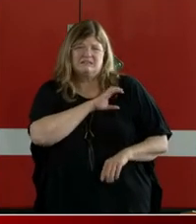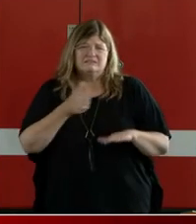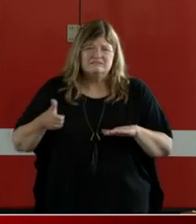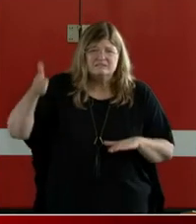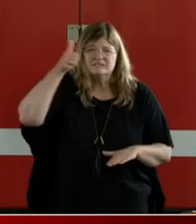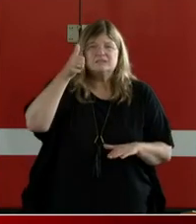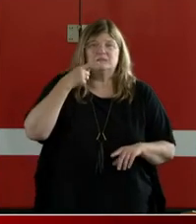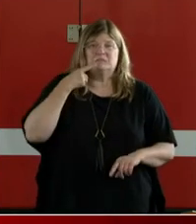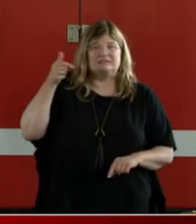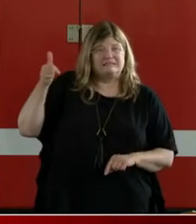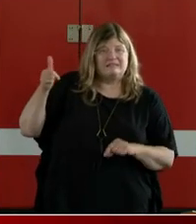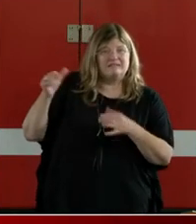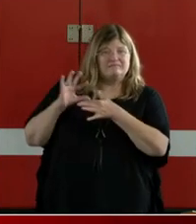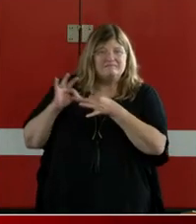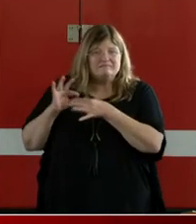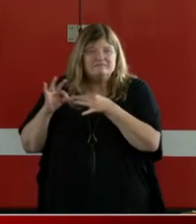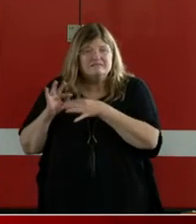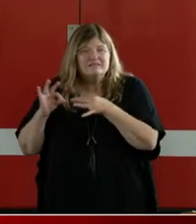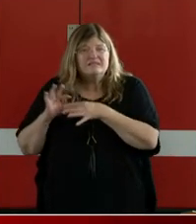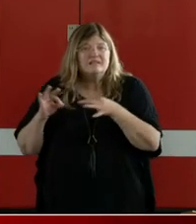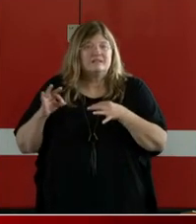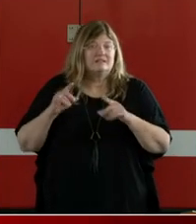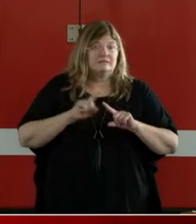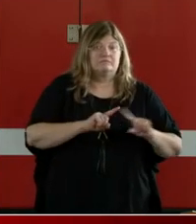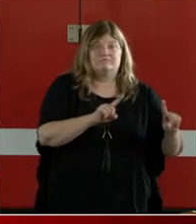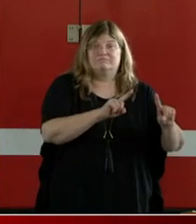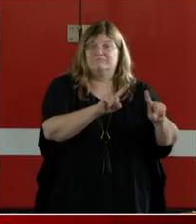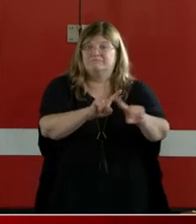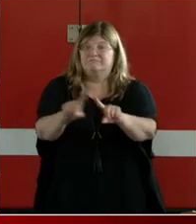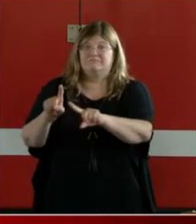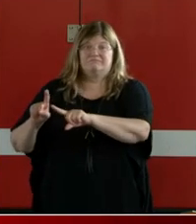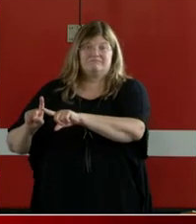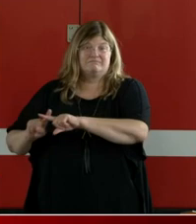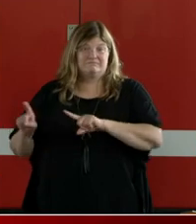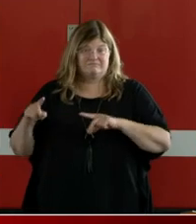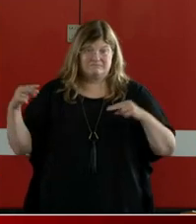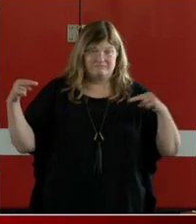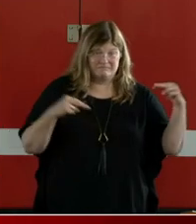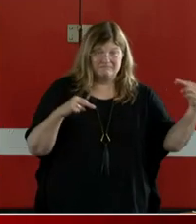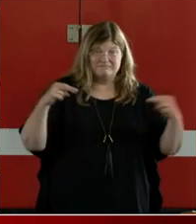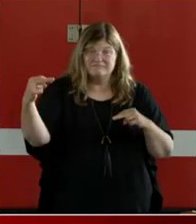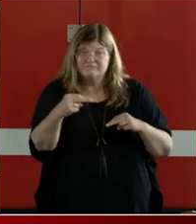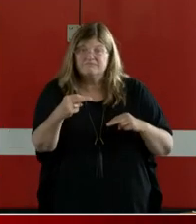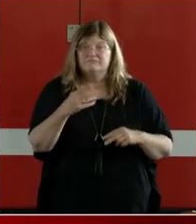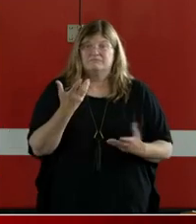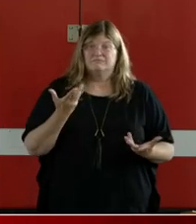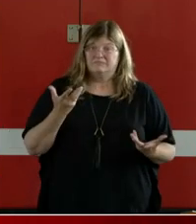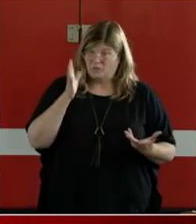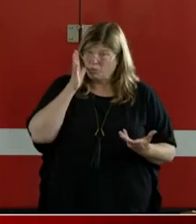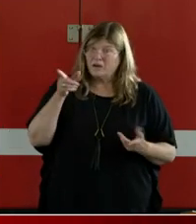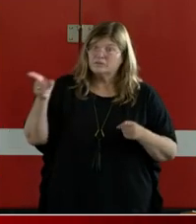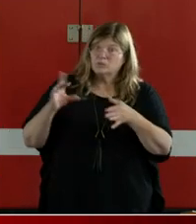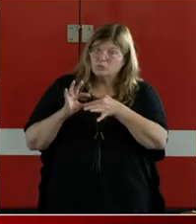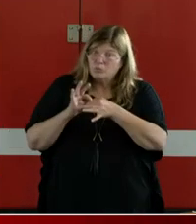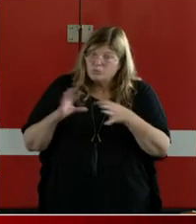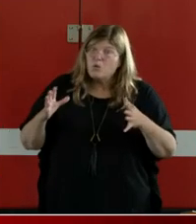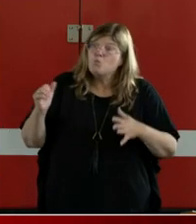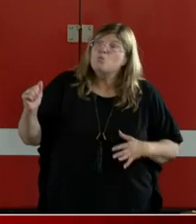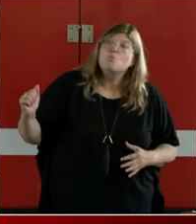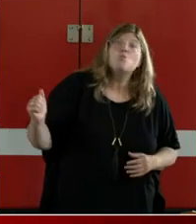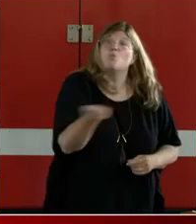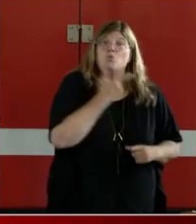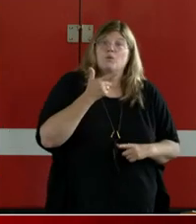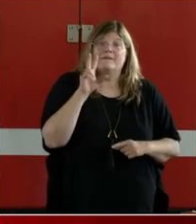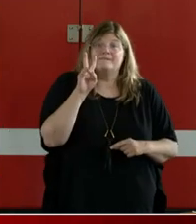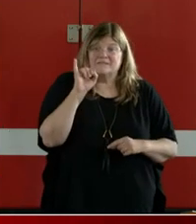you you have the discretion to release that other body-worn camera from other officers. Will you do that to give the public every possible vantage point that they could